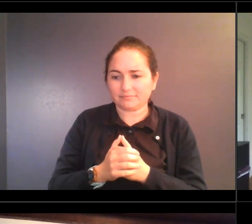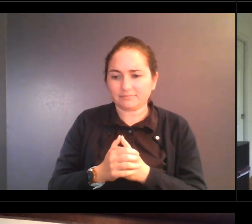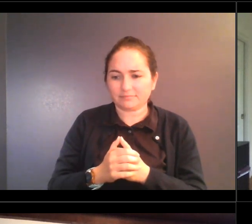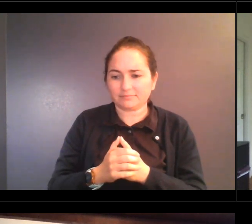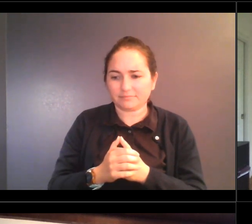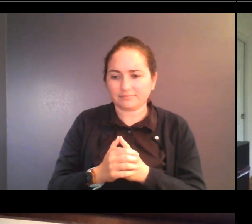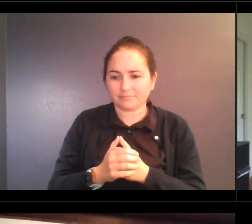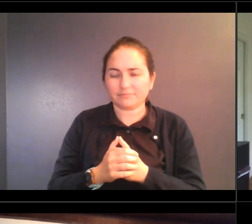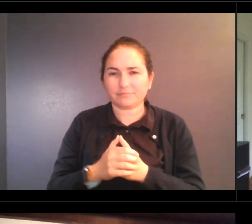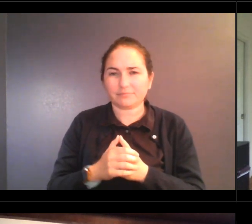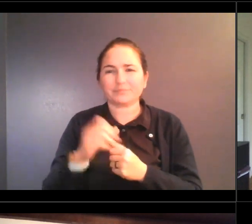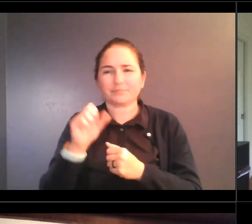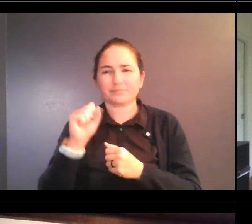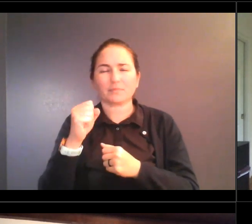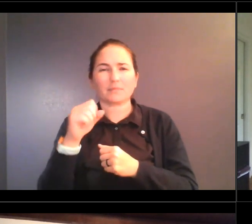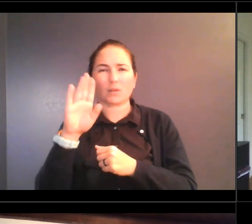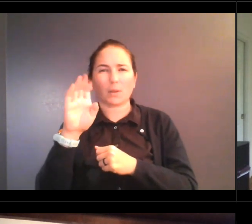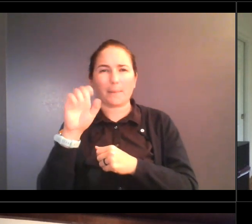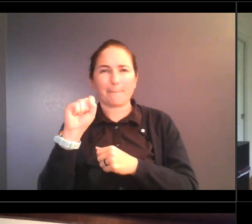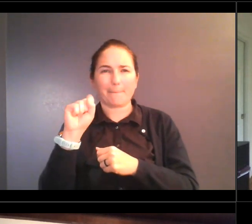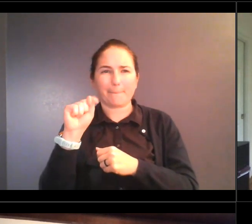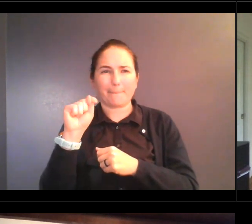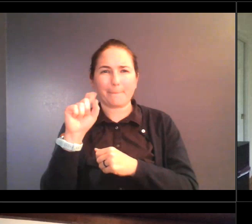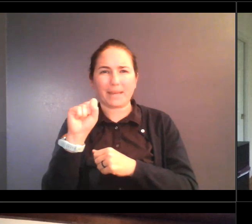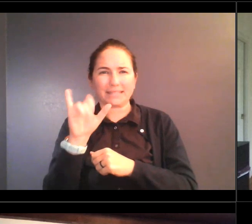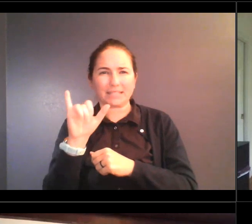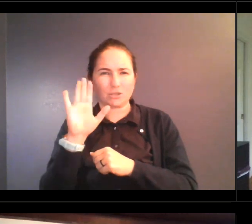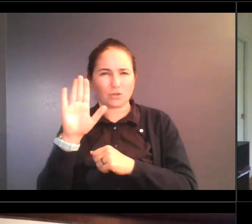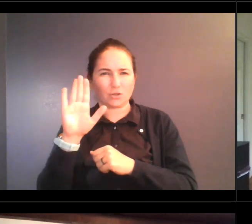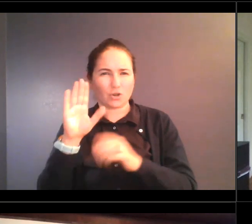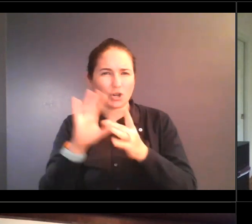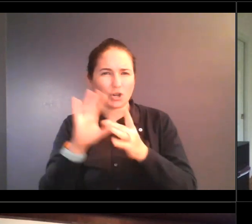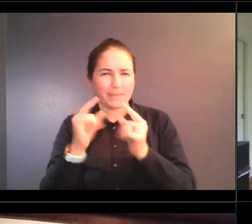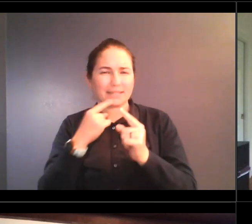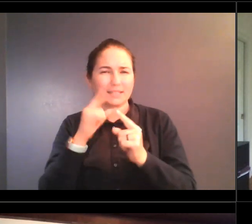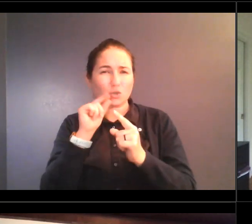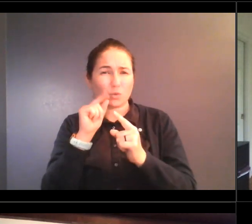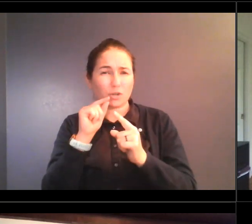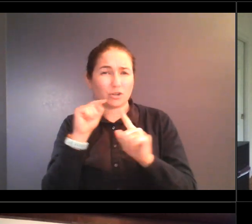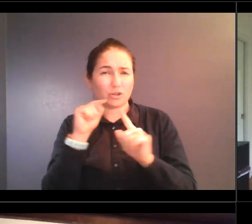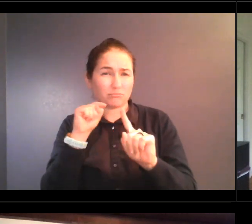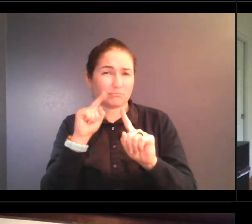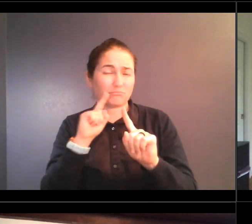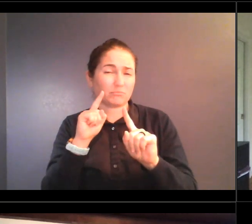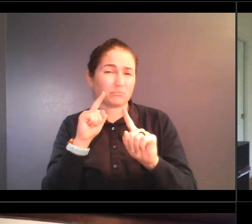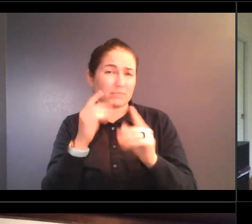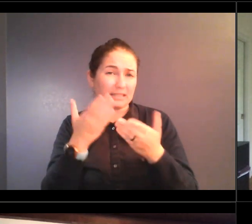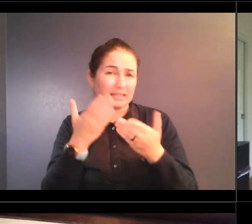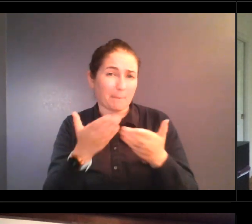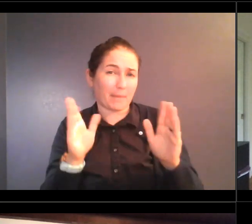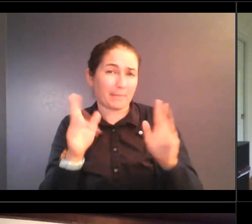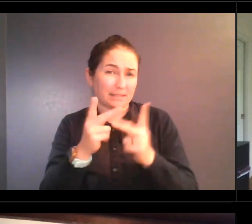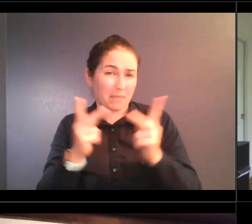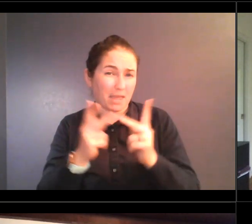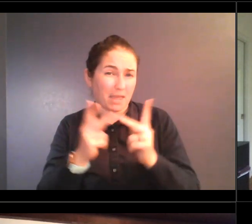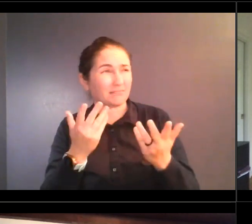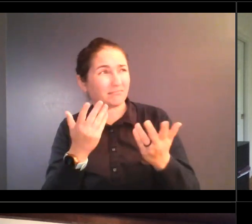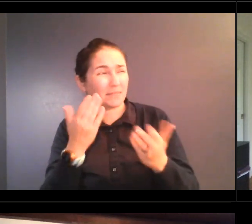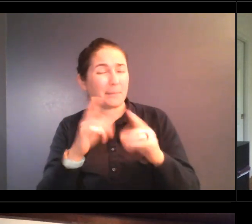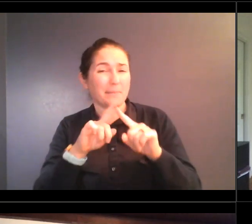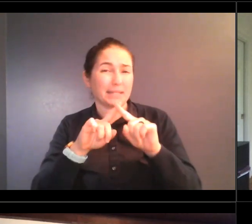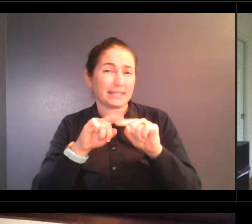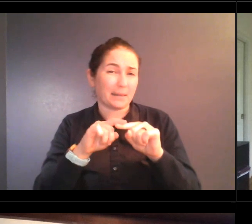one of Betsy's original comments was about how Twitter is a public space. And so I think it might depend on the